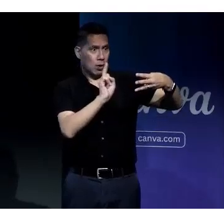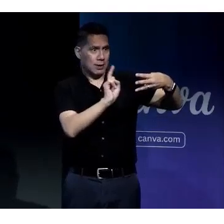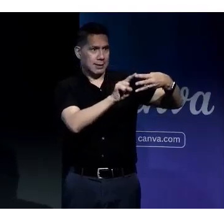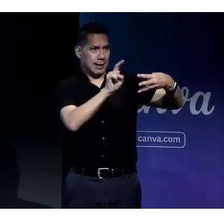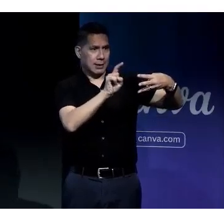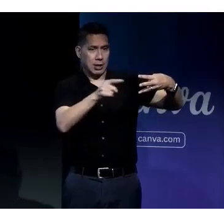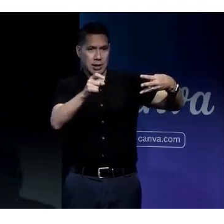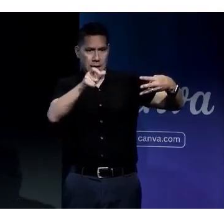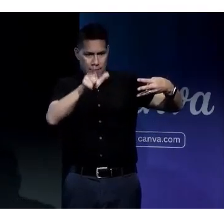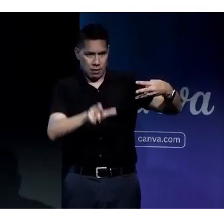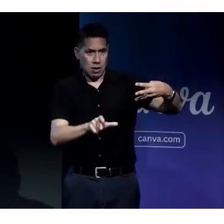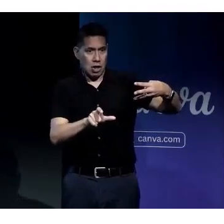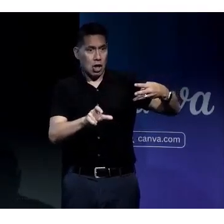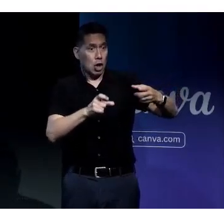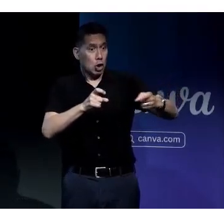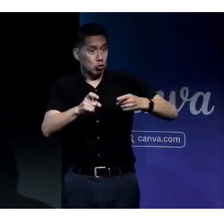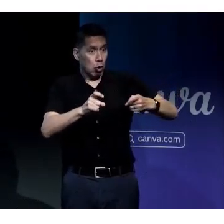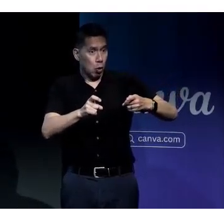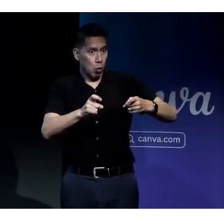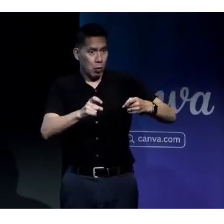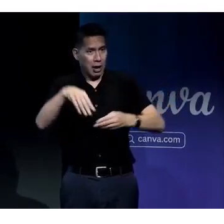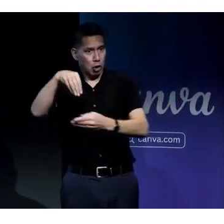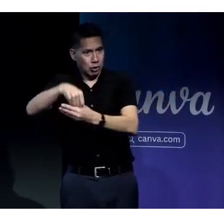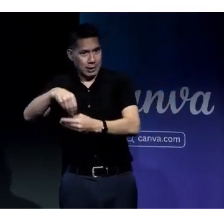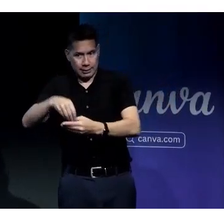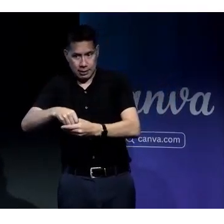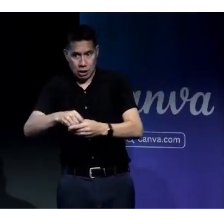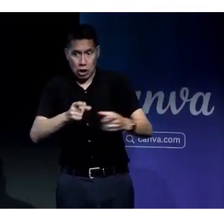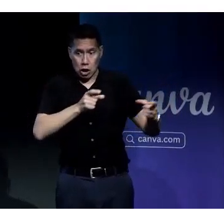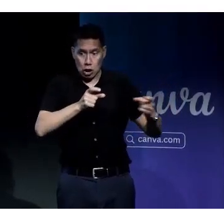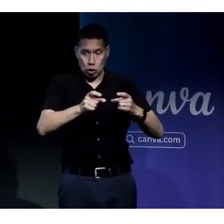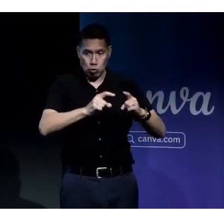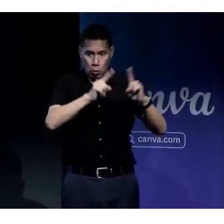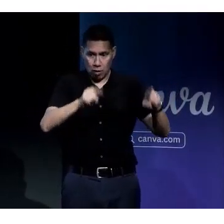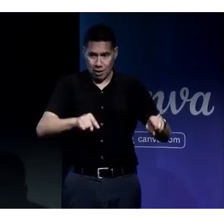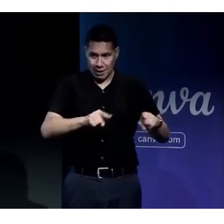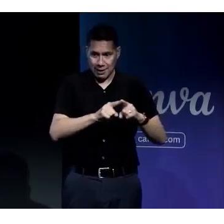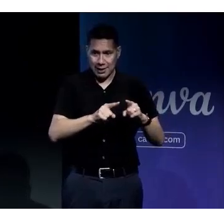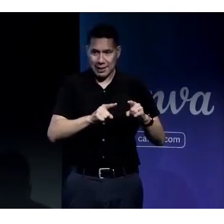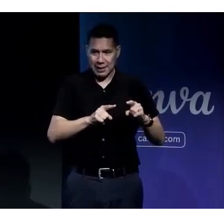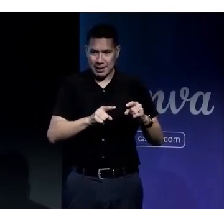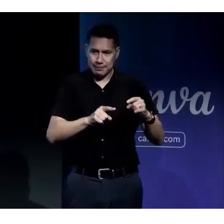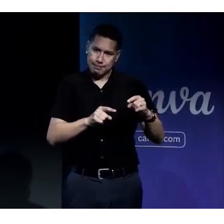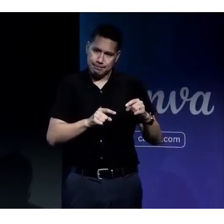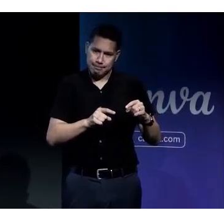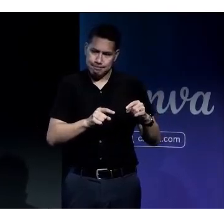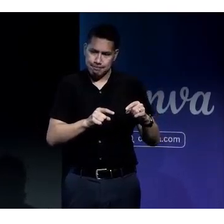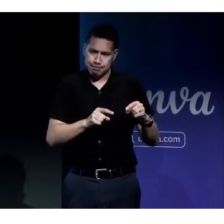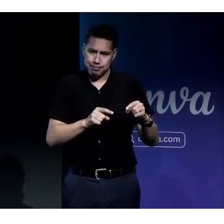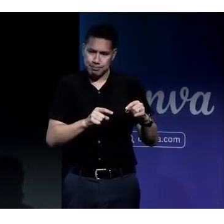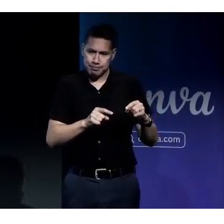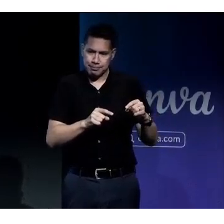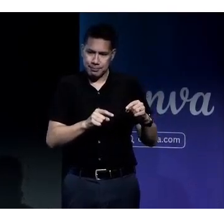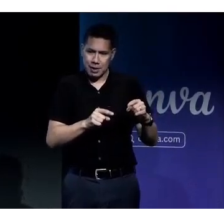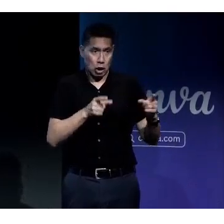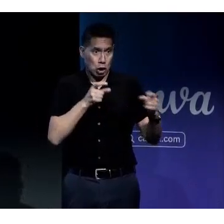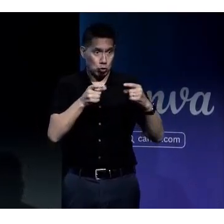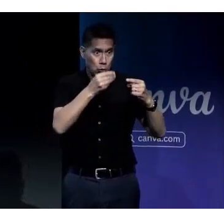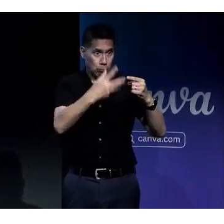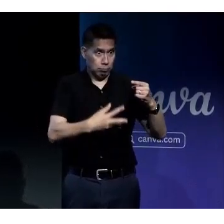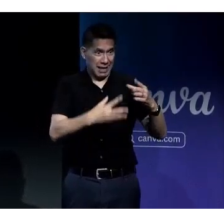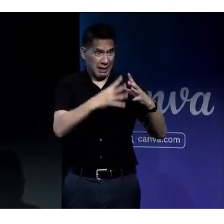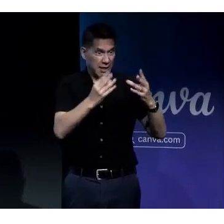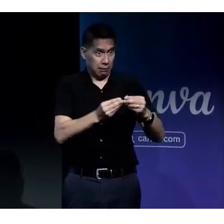control view and a content view in Windows. In the control view, it tells us everything that's on the